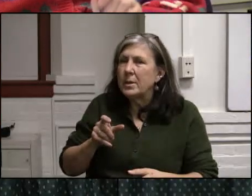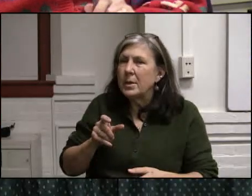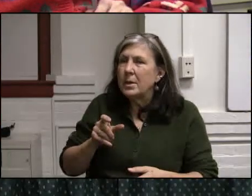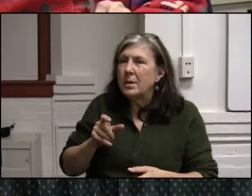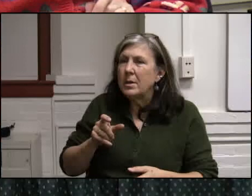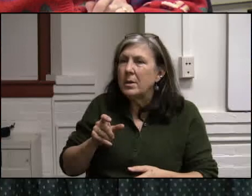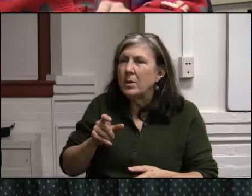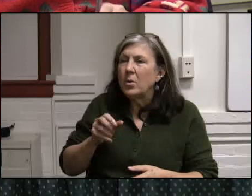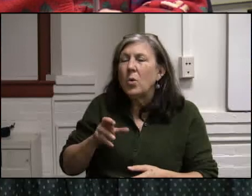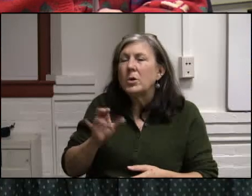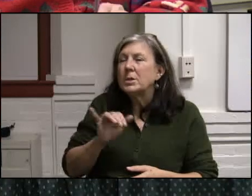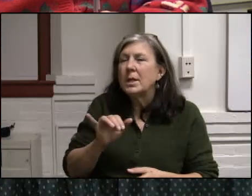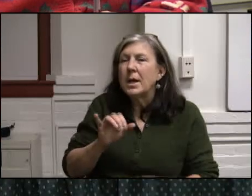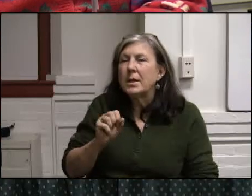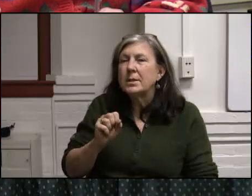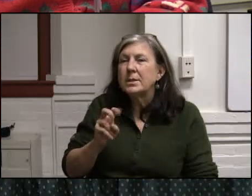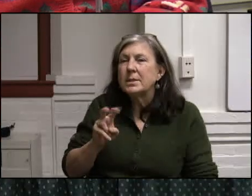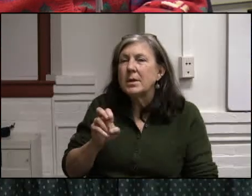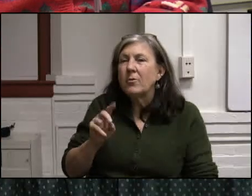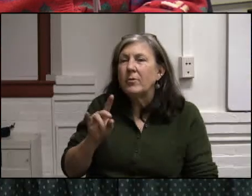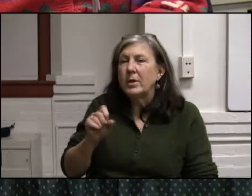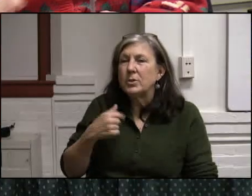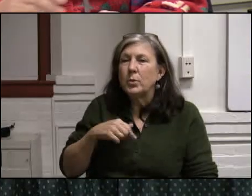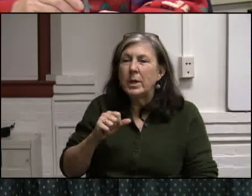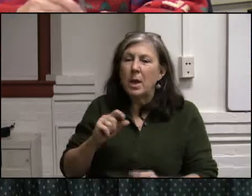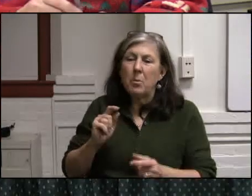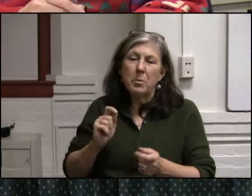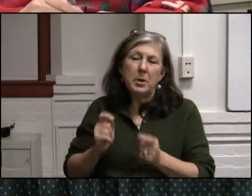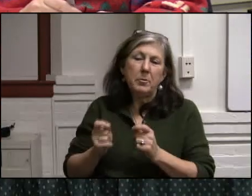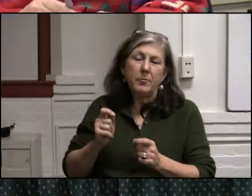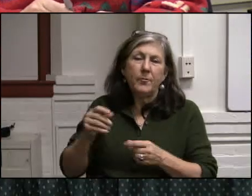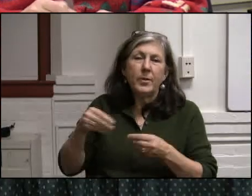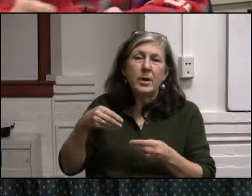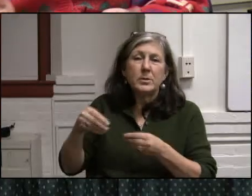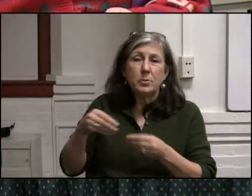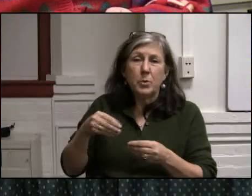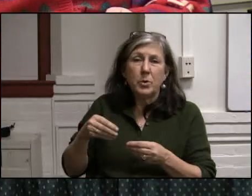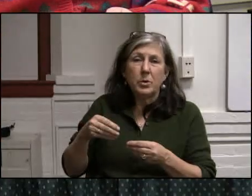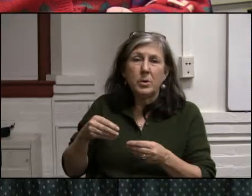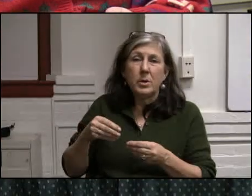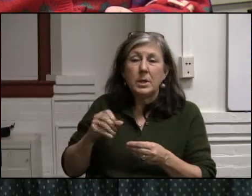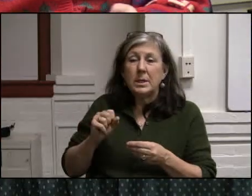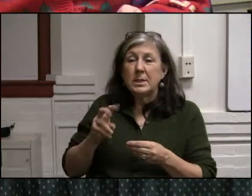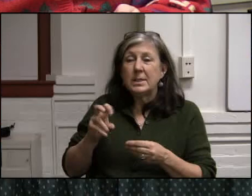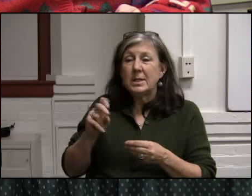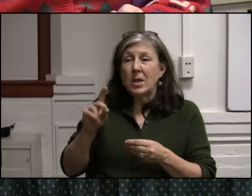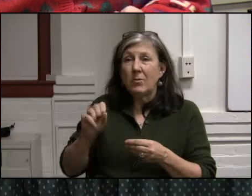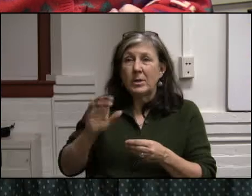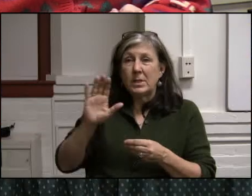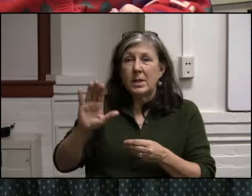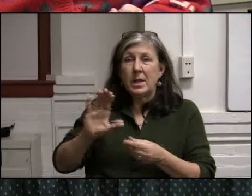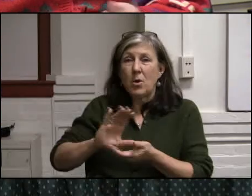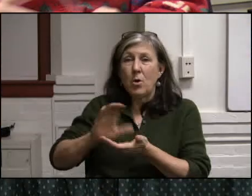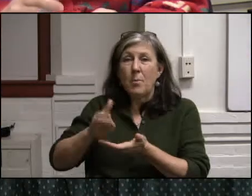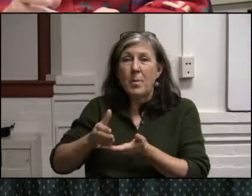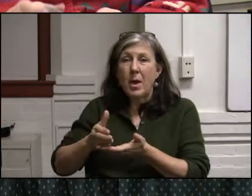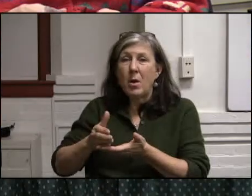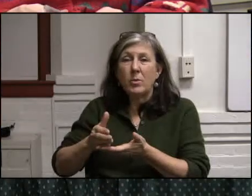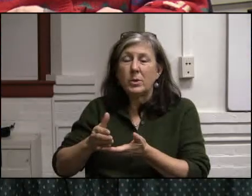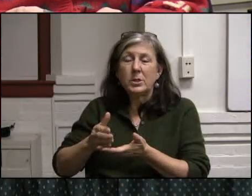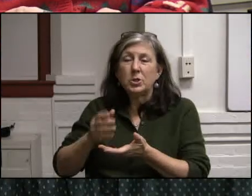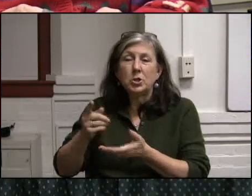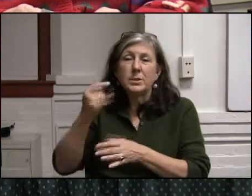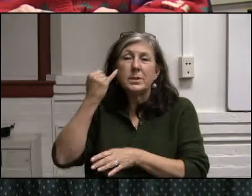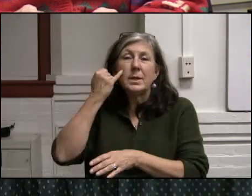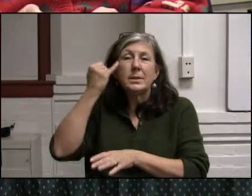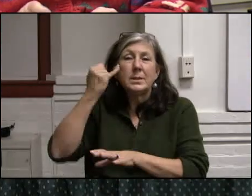like CEVEDS, where we have some flexibility? Because that CEVEDS amount is just a construct. That's a